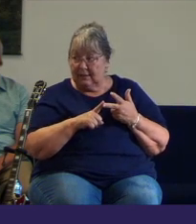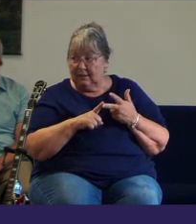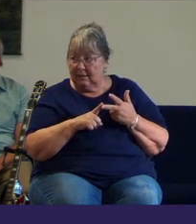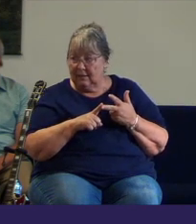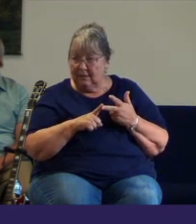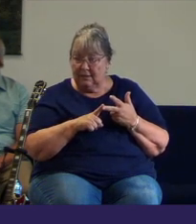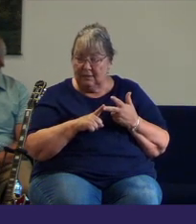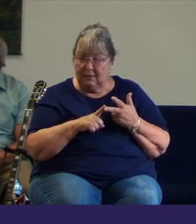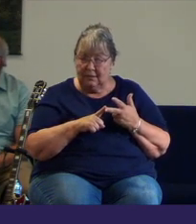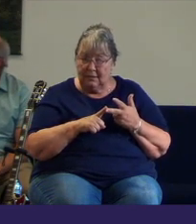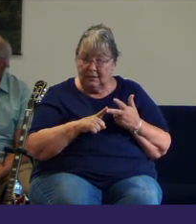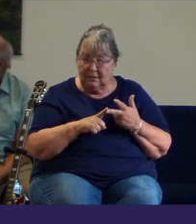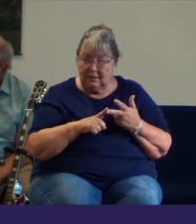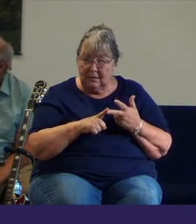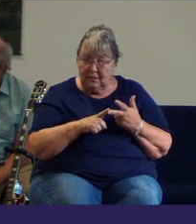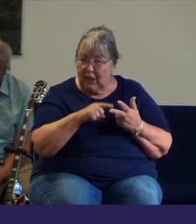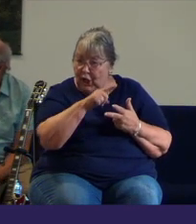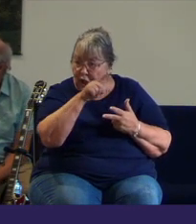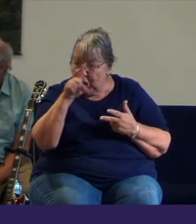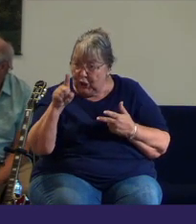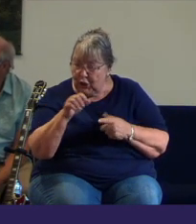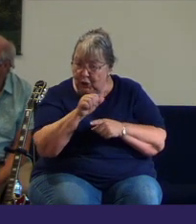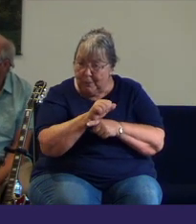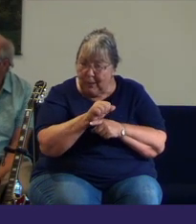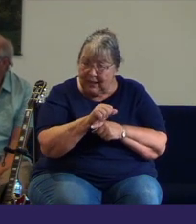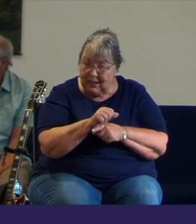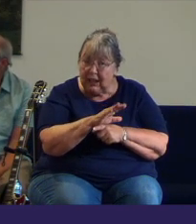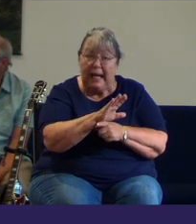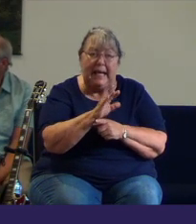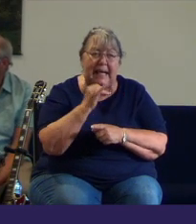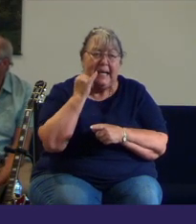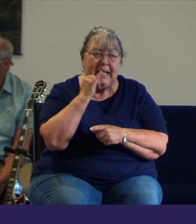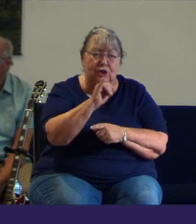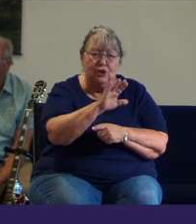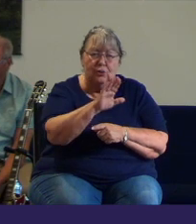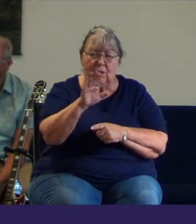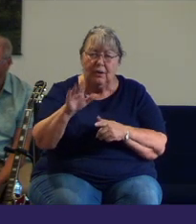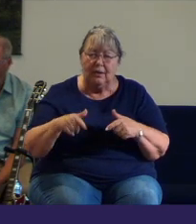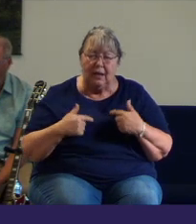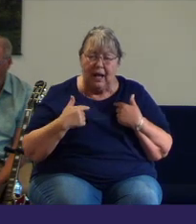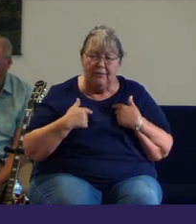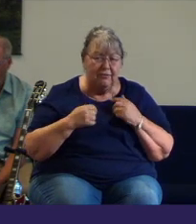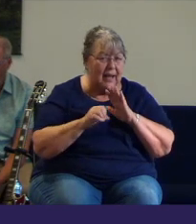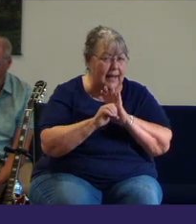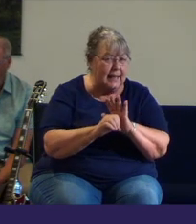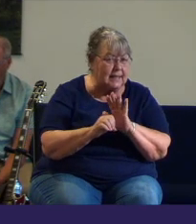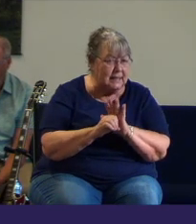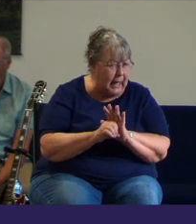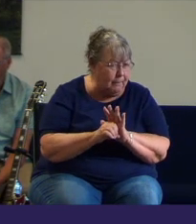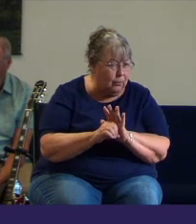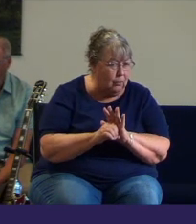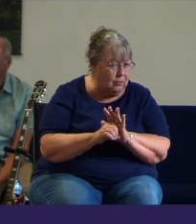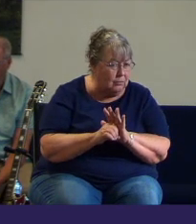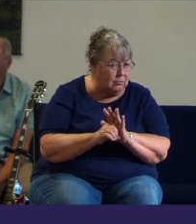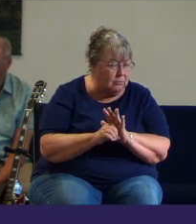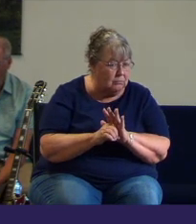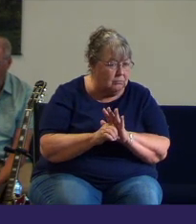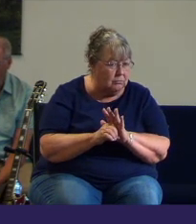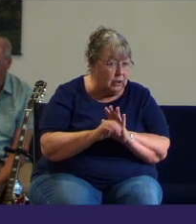are you practicing? Is your life an example to those? If you were accused of being a Christian in your